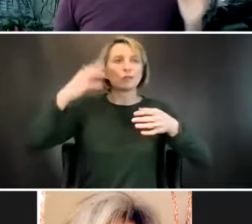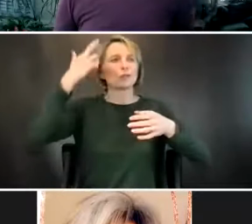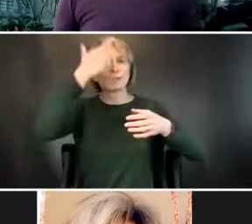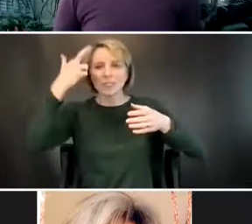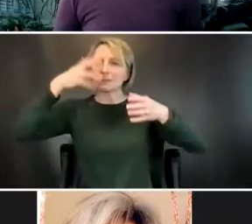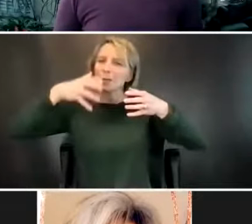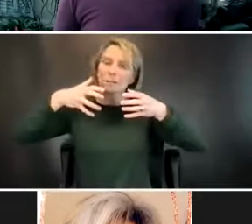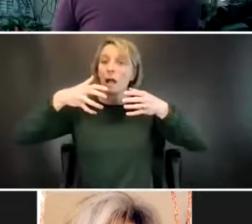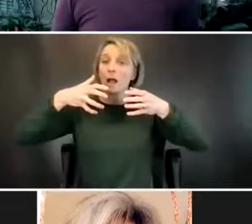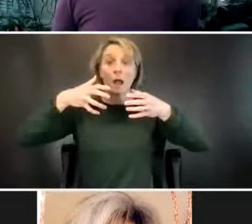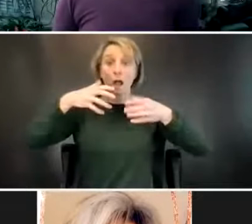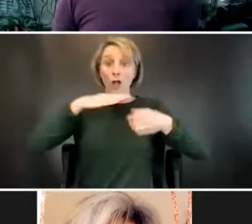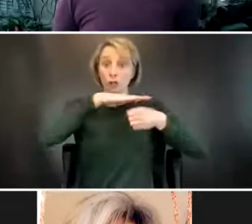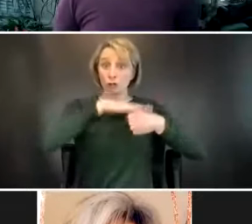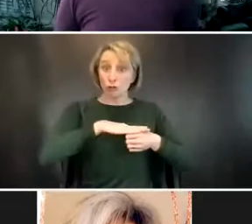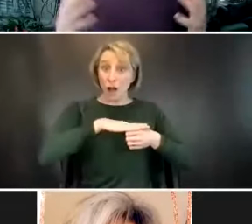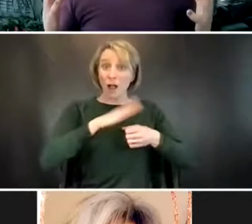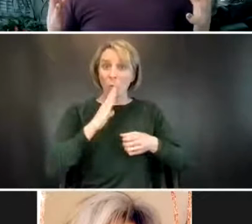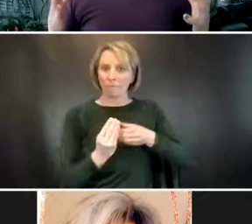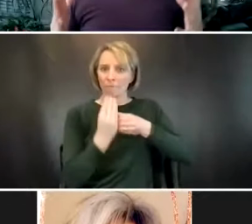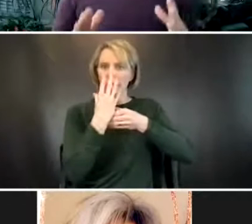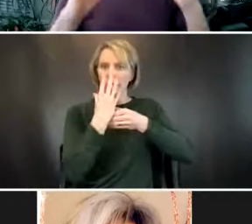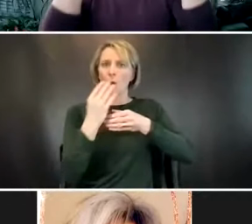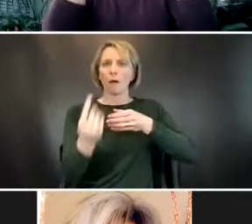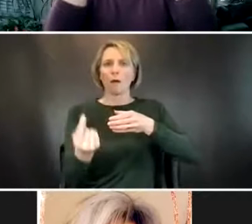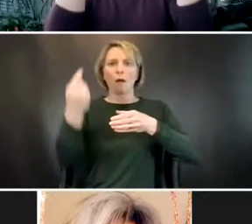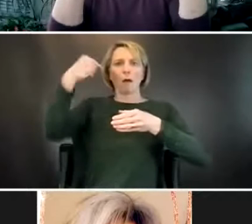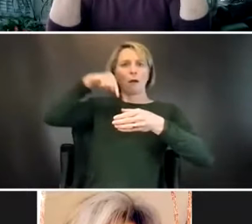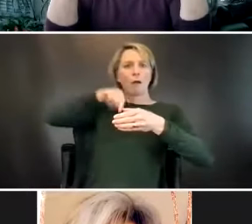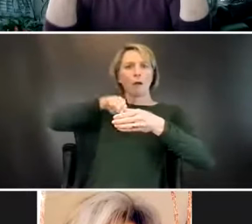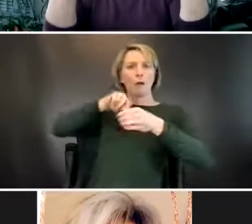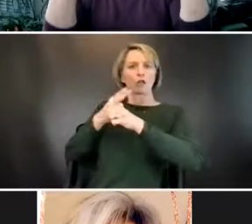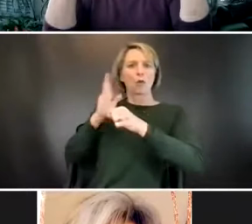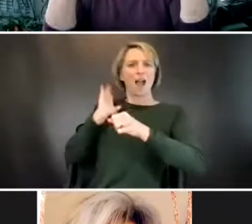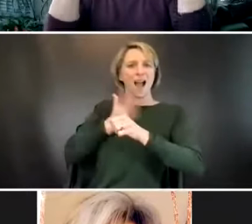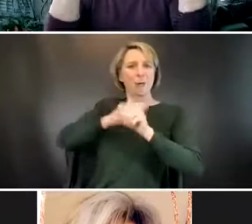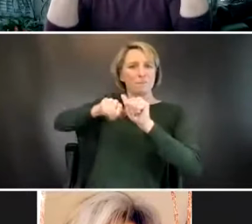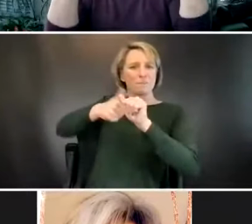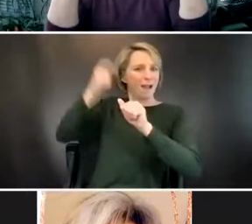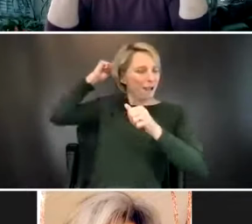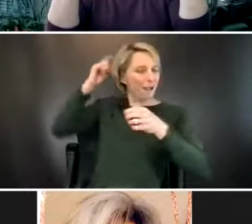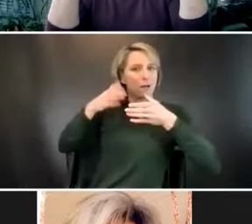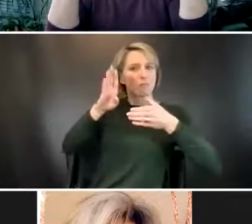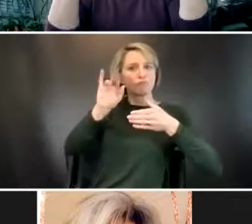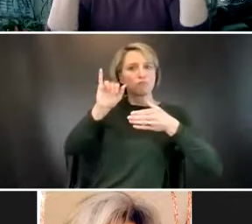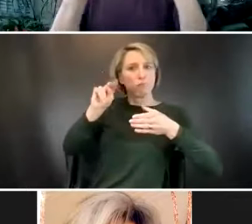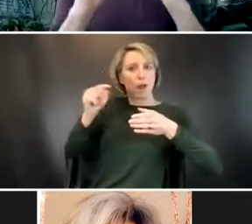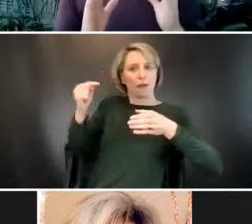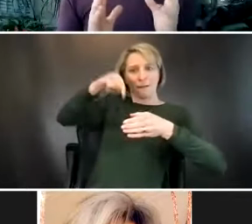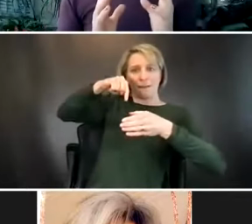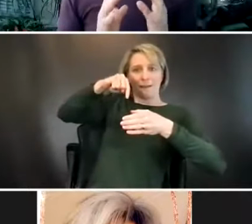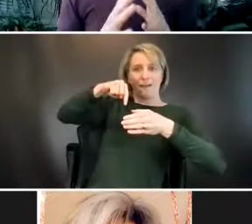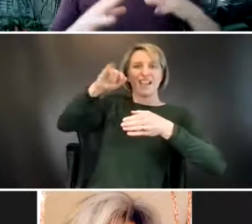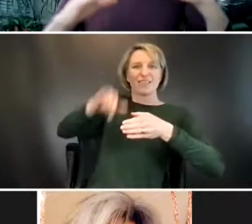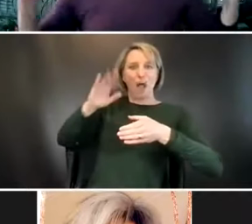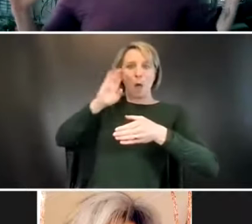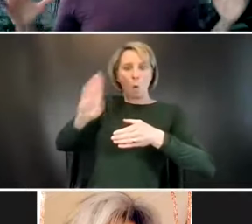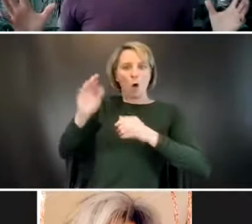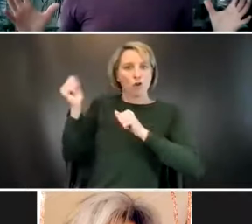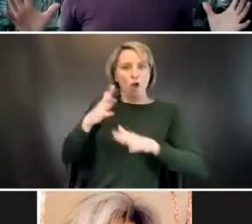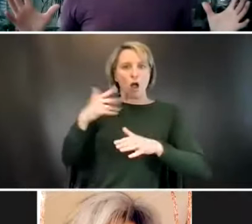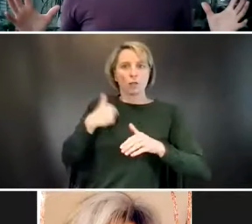instinct. And then emotionally, we're just going to be hyper focused on what we need to do next. So there